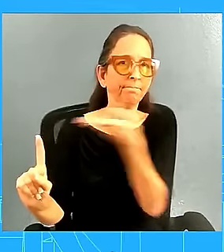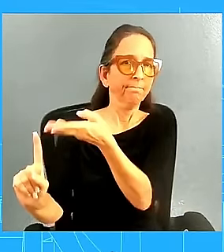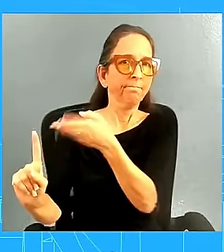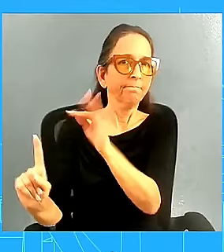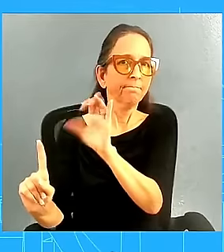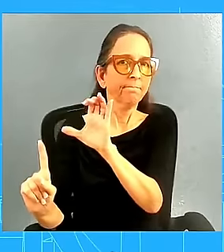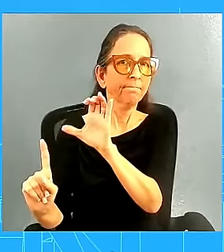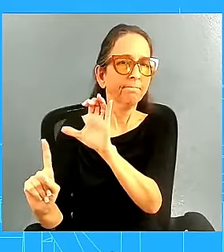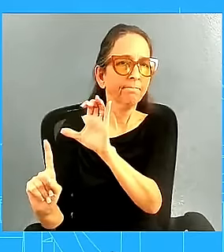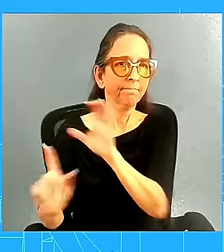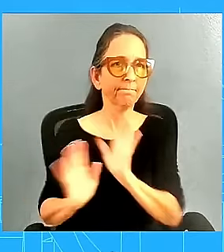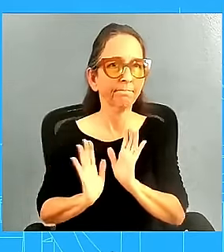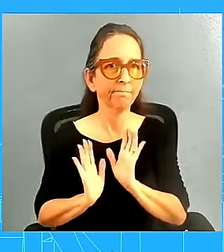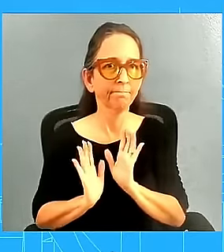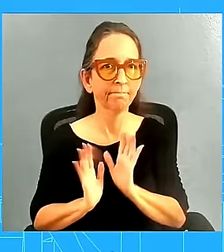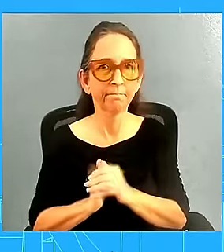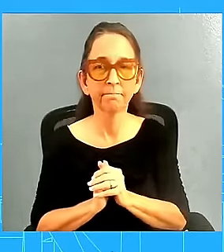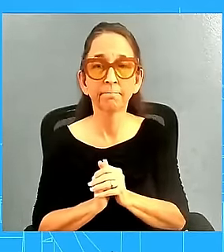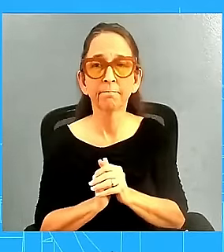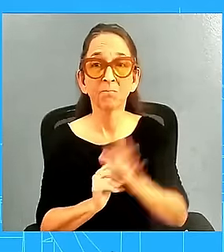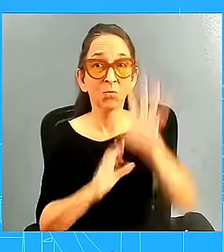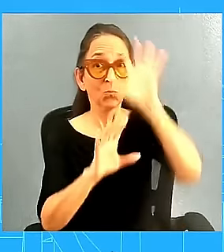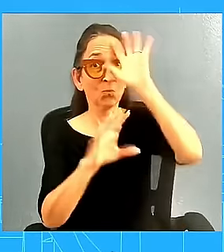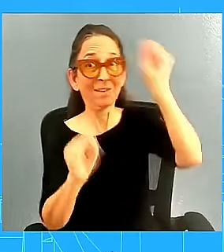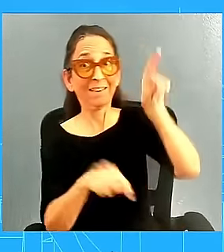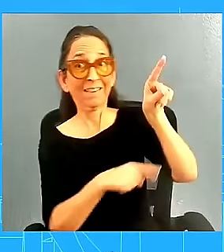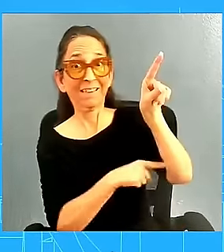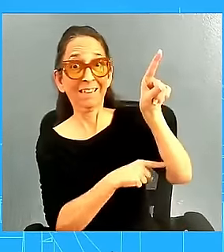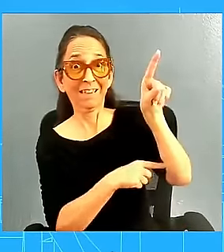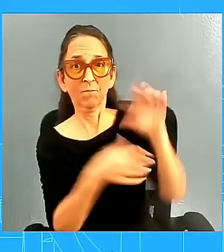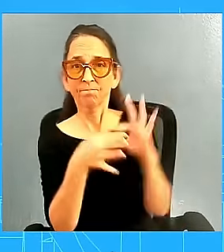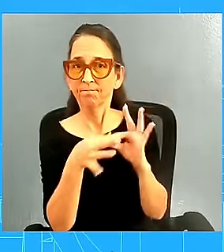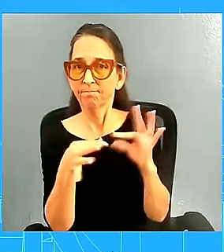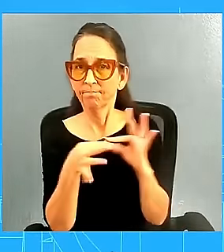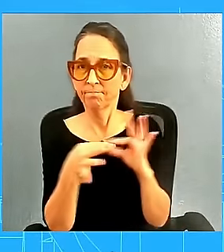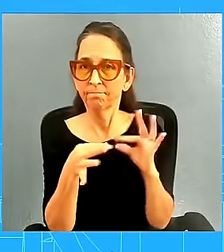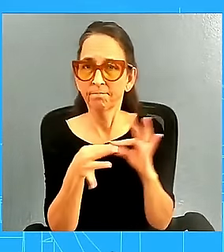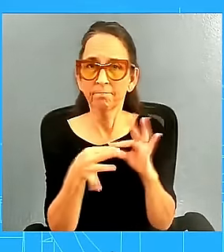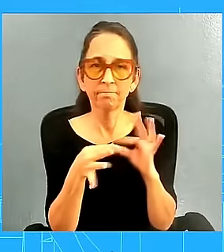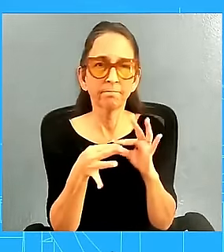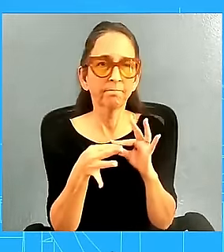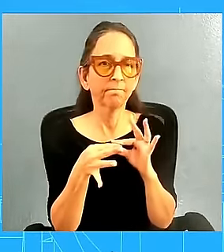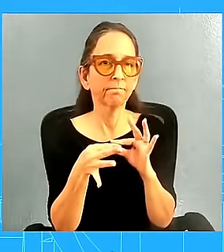He's aware of it, that I can tell you. I just can't speak to it beyond that. I have to refer you to the FEC.